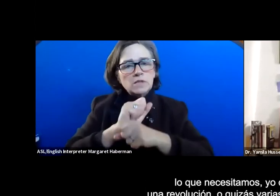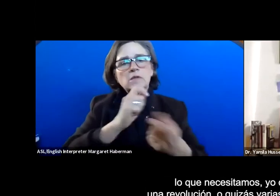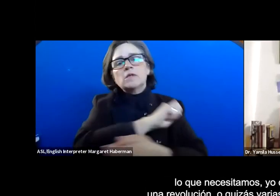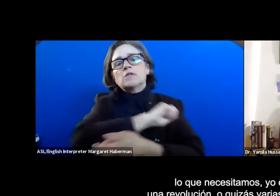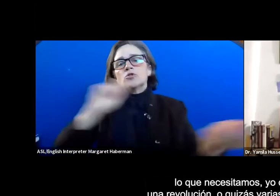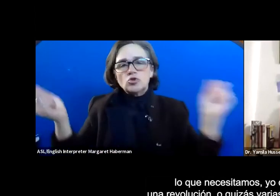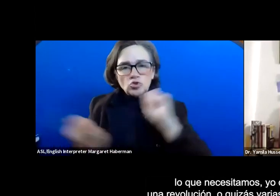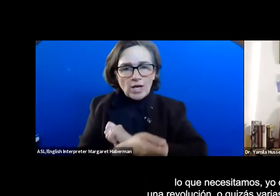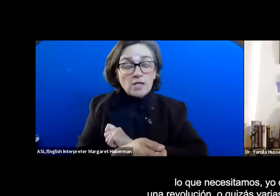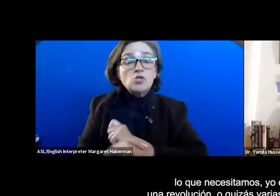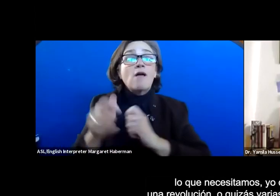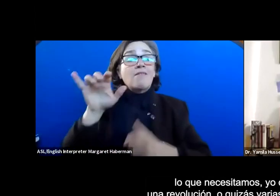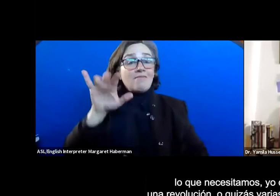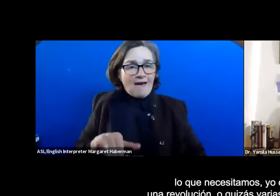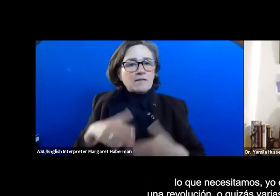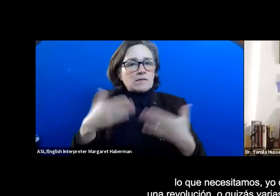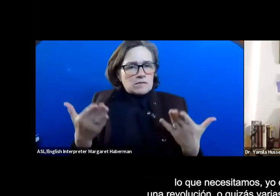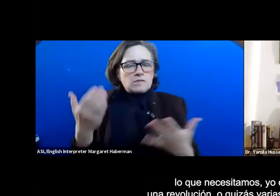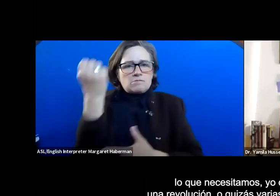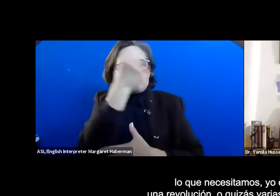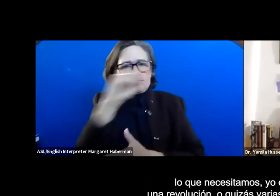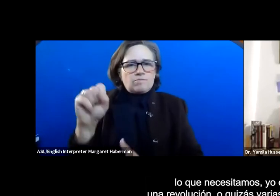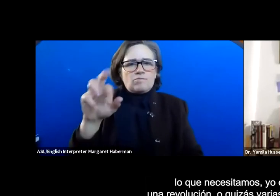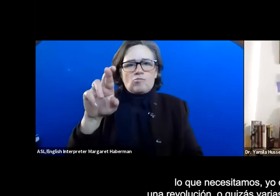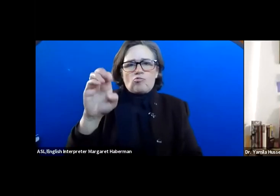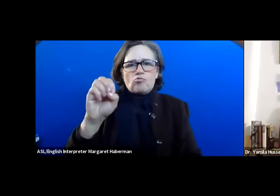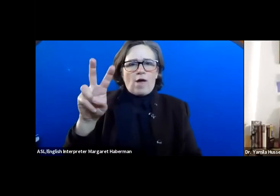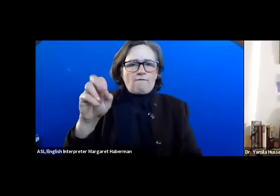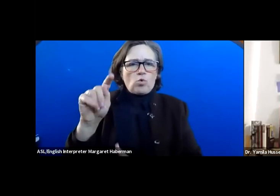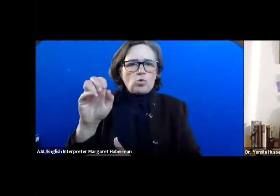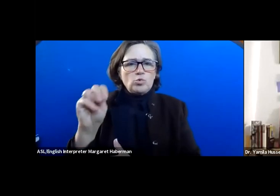is a revolution, or maybe multiple revolutions.